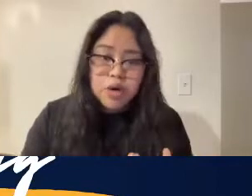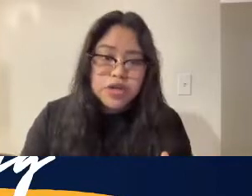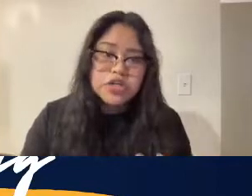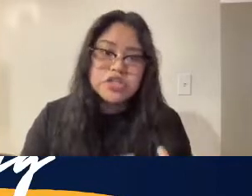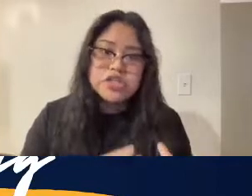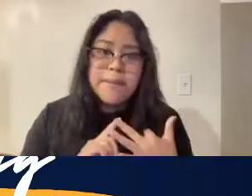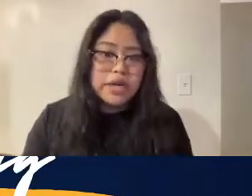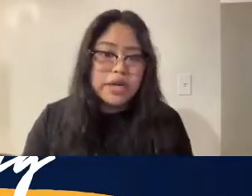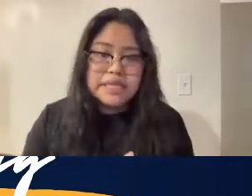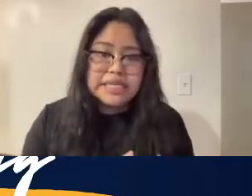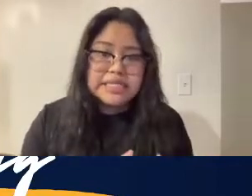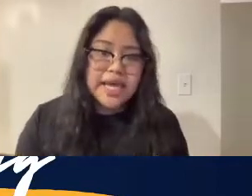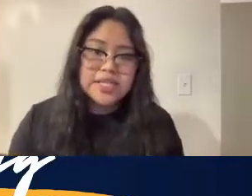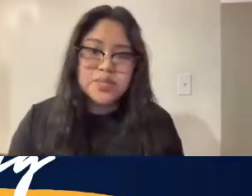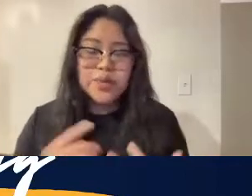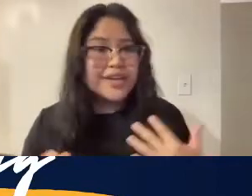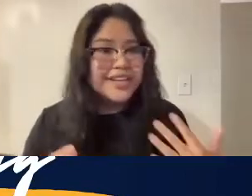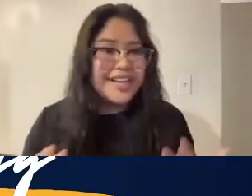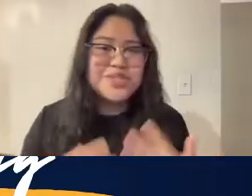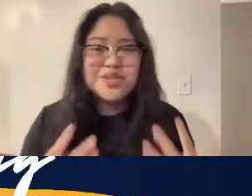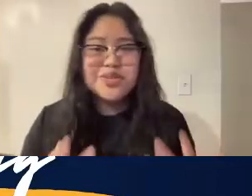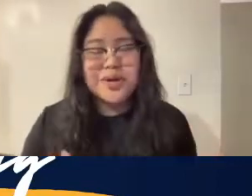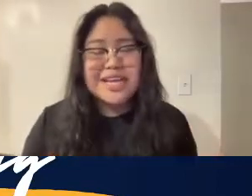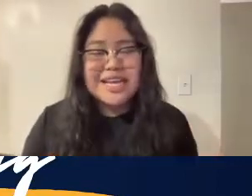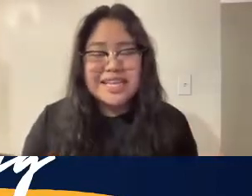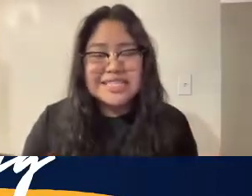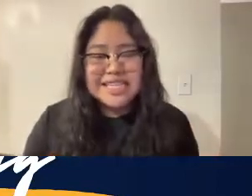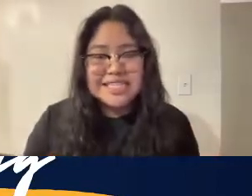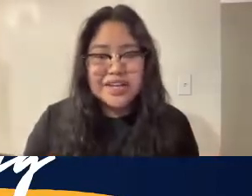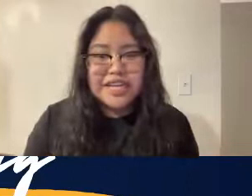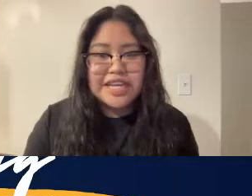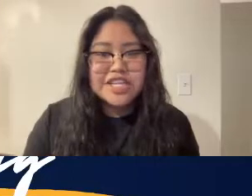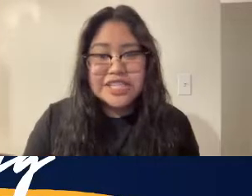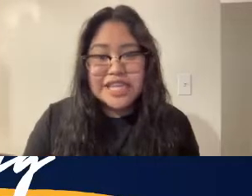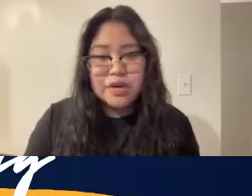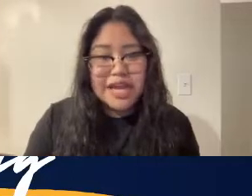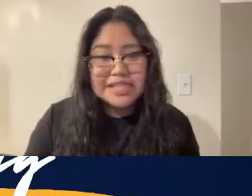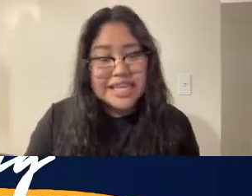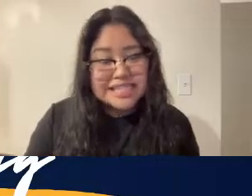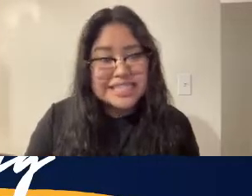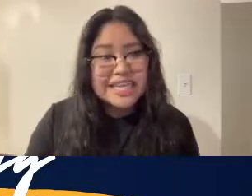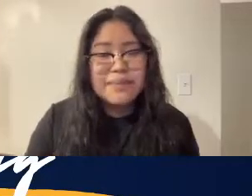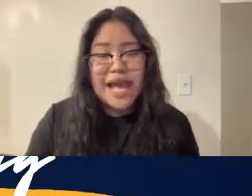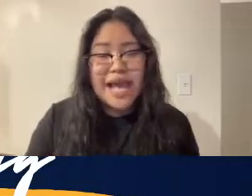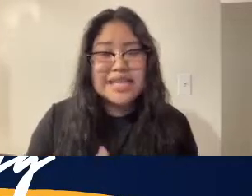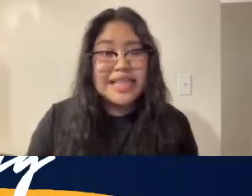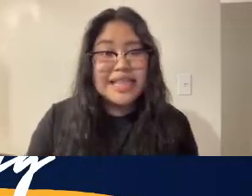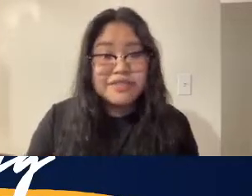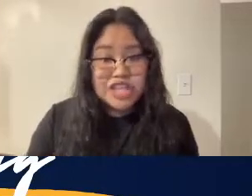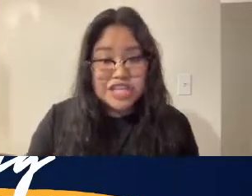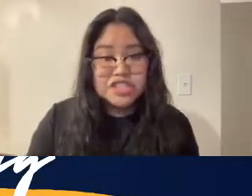coalition partners, and party committees as we work, as we do the work that is necessary to get Democrats elected and